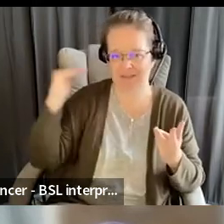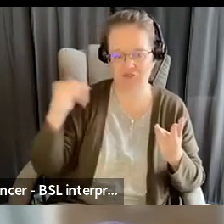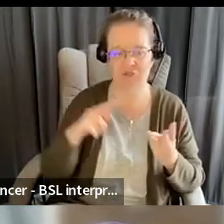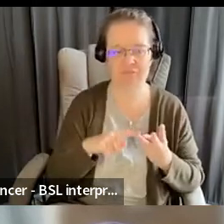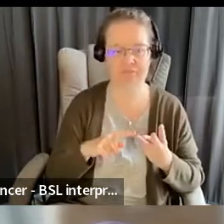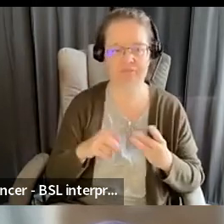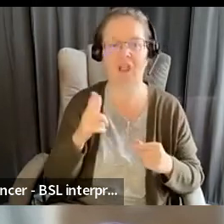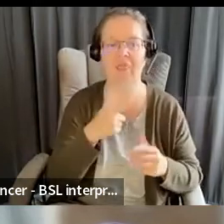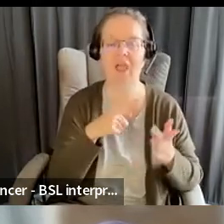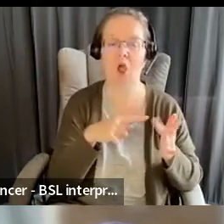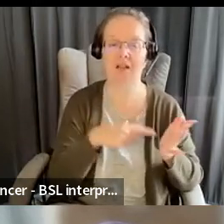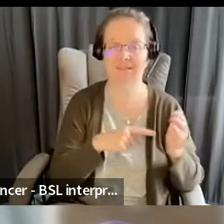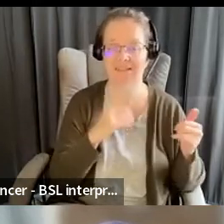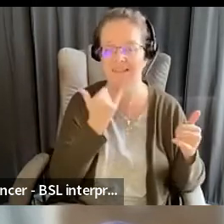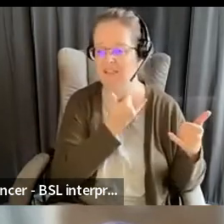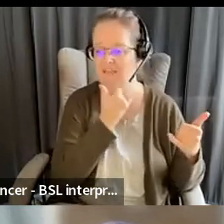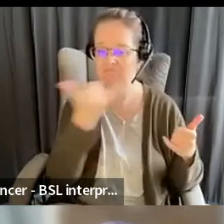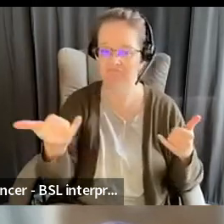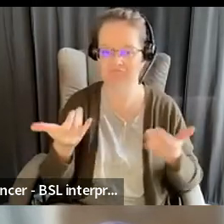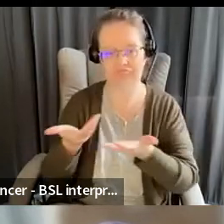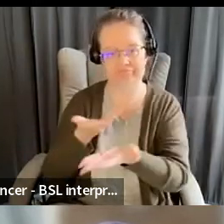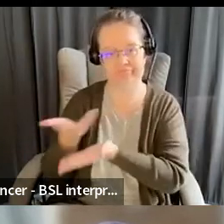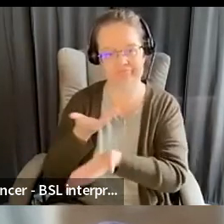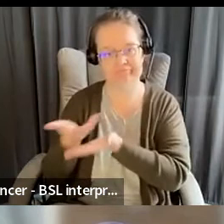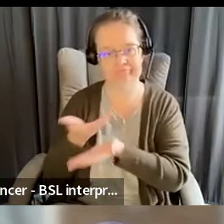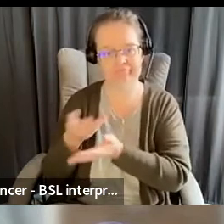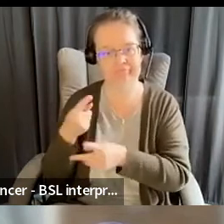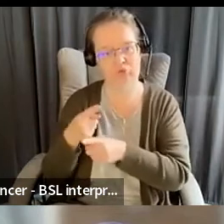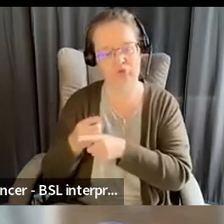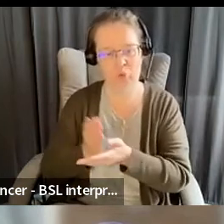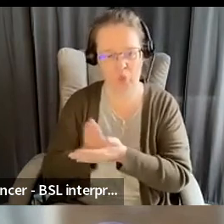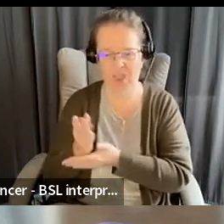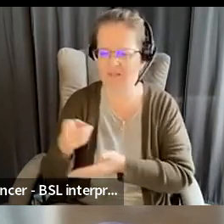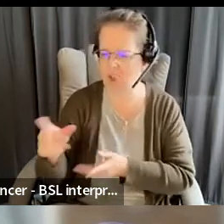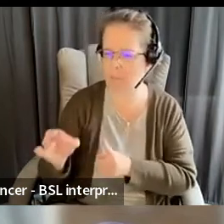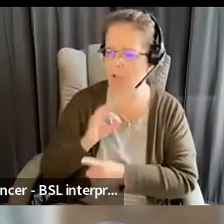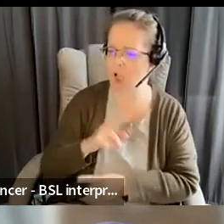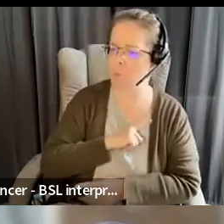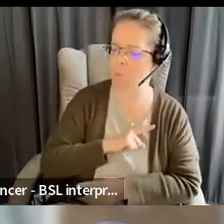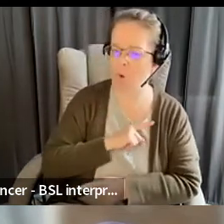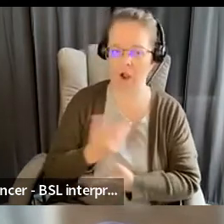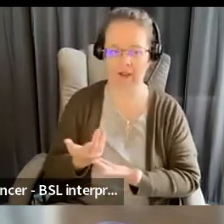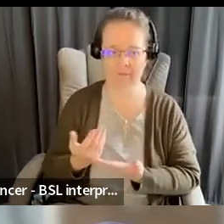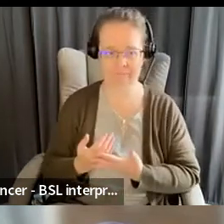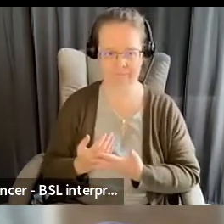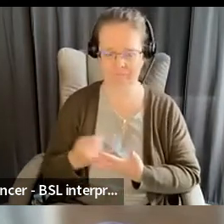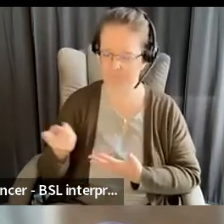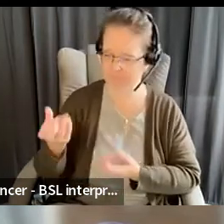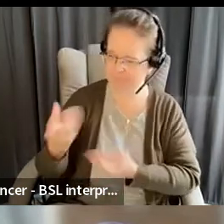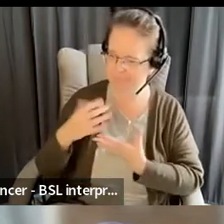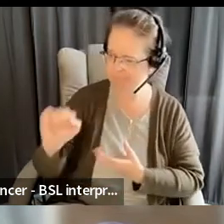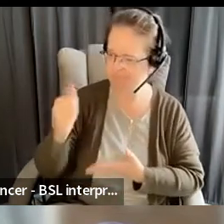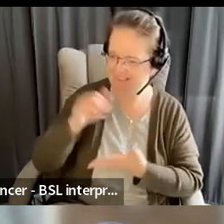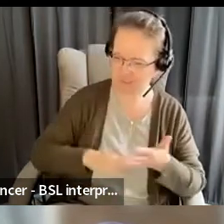my team, just to talk through the reasons for applying and understand a little bit more about experience